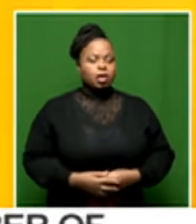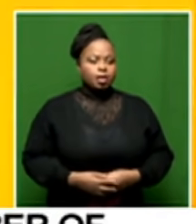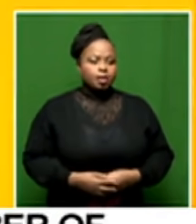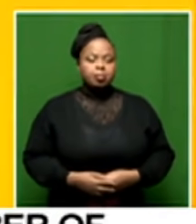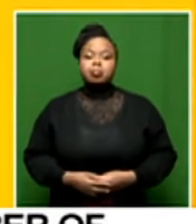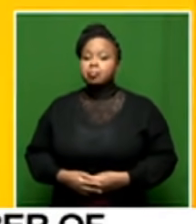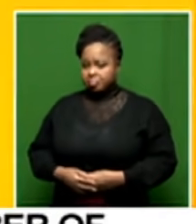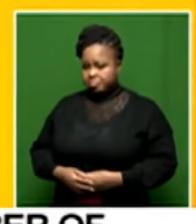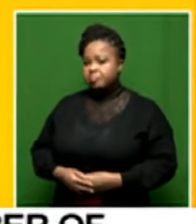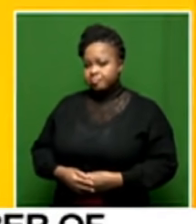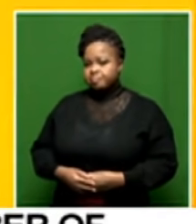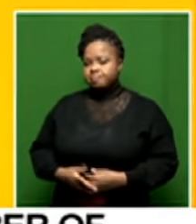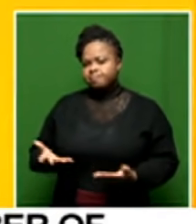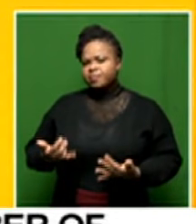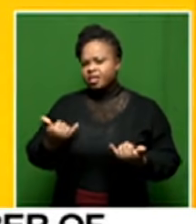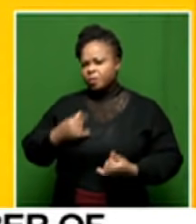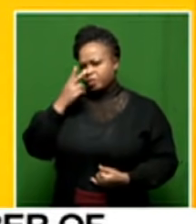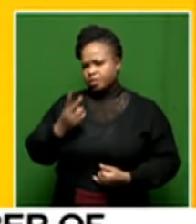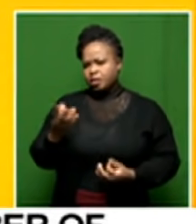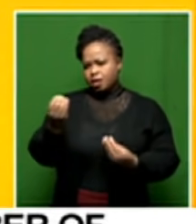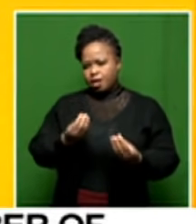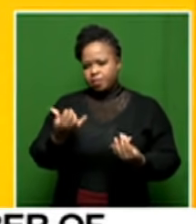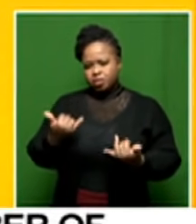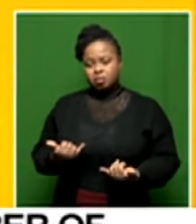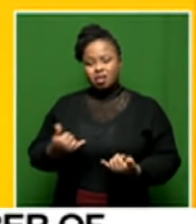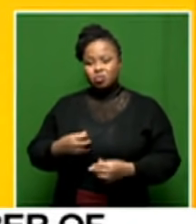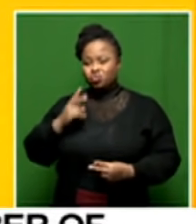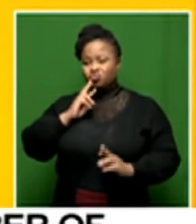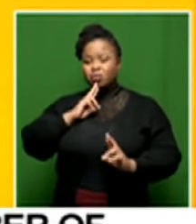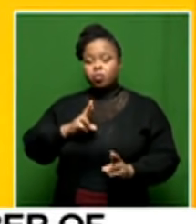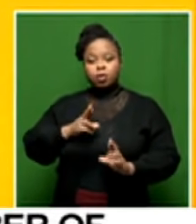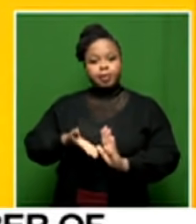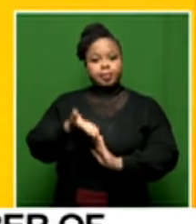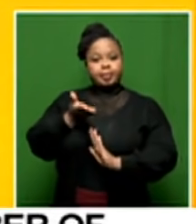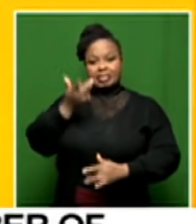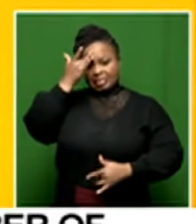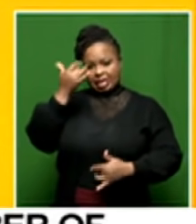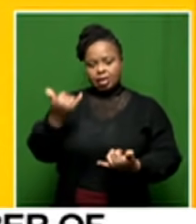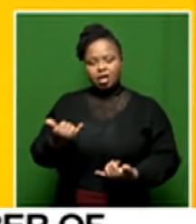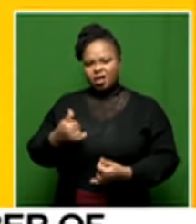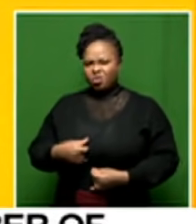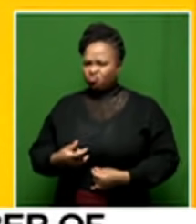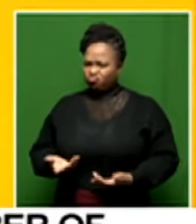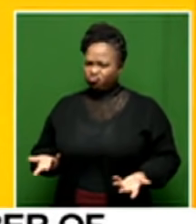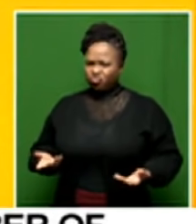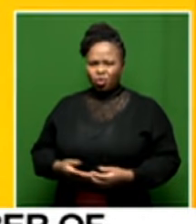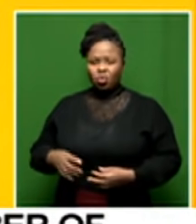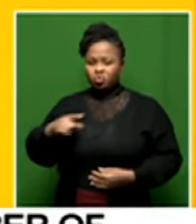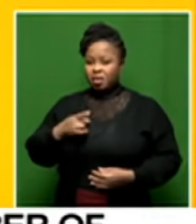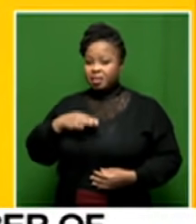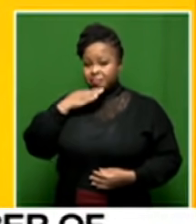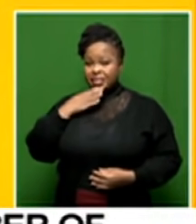I mean, when we're already seeing numbers such as these that are being reported, I mean, is this an indication that, I mean, there are far